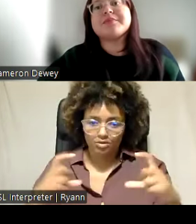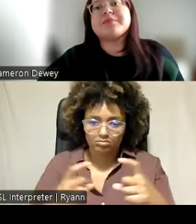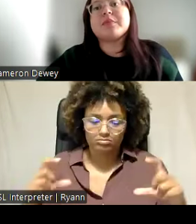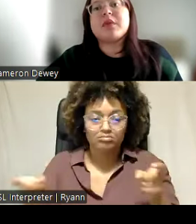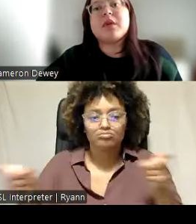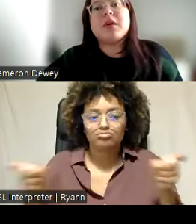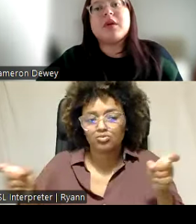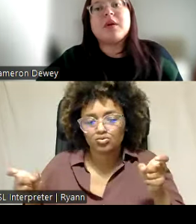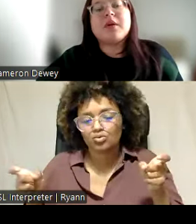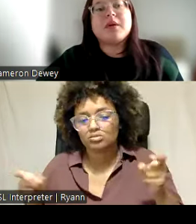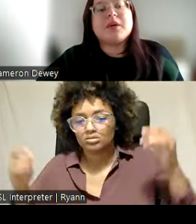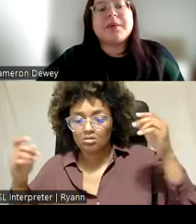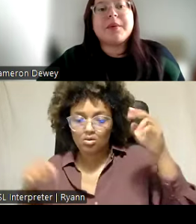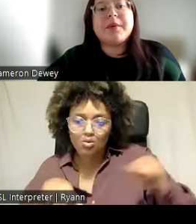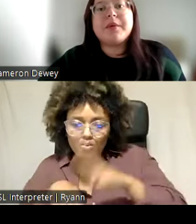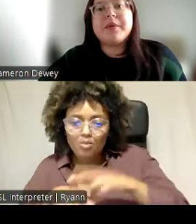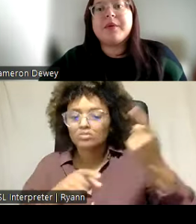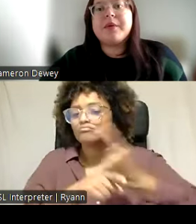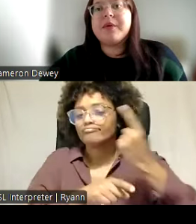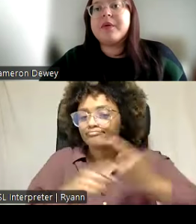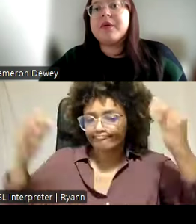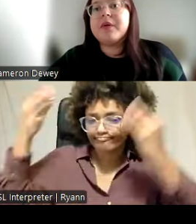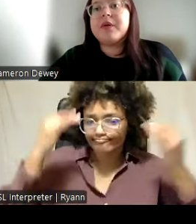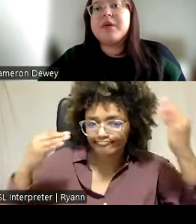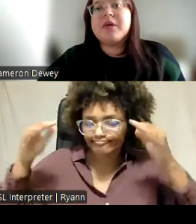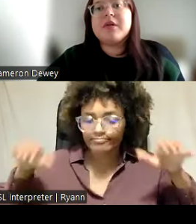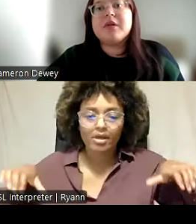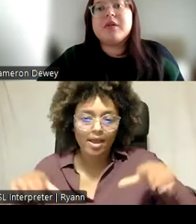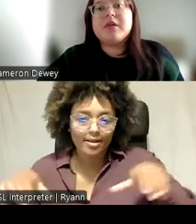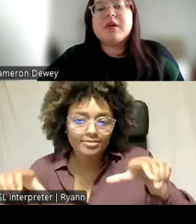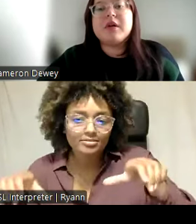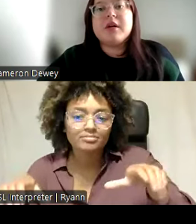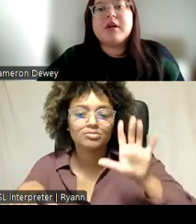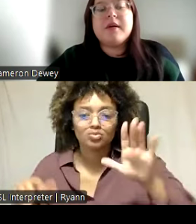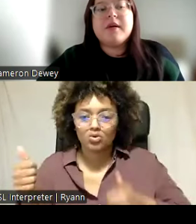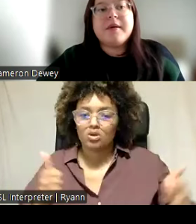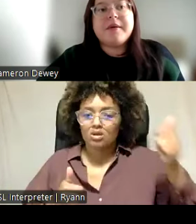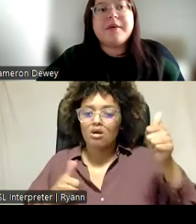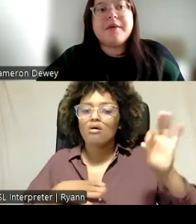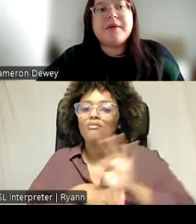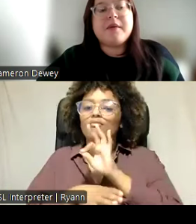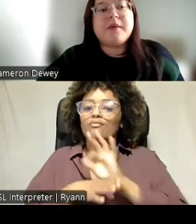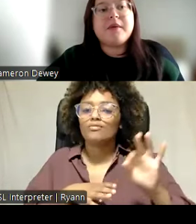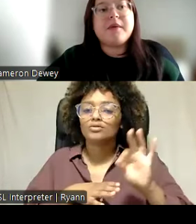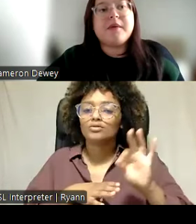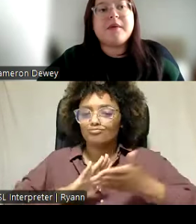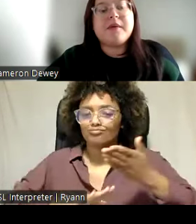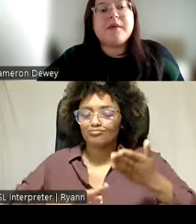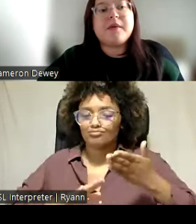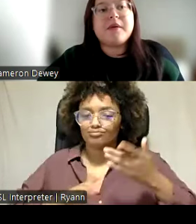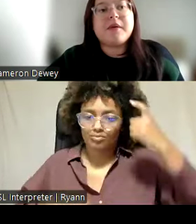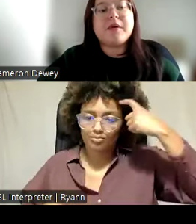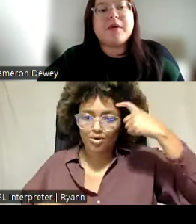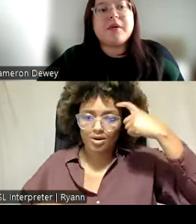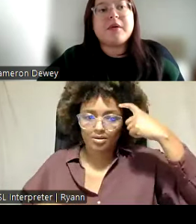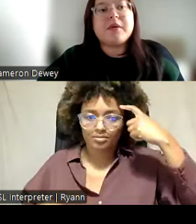thoughts and actions. It is essentially your executive function that allows you to plan, goal